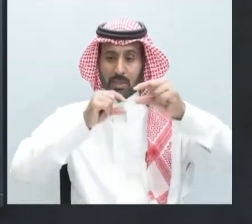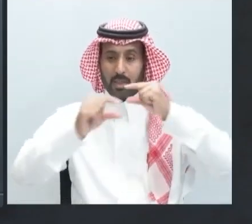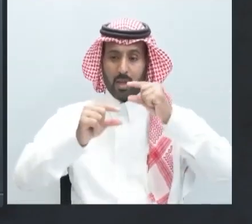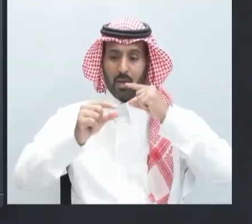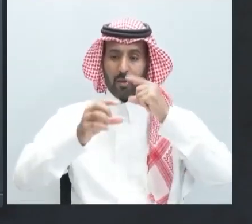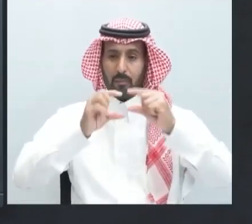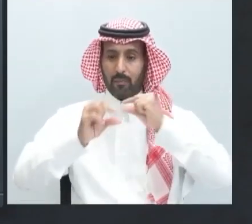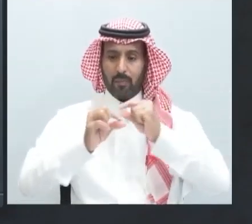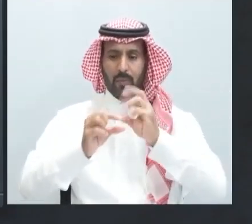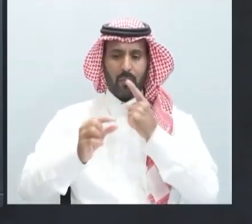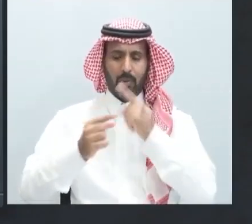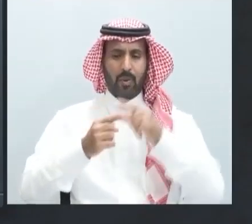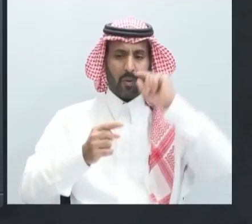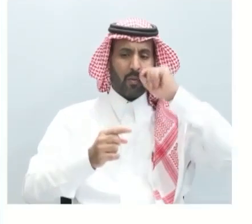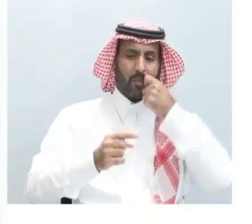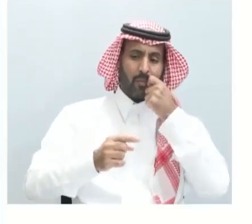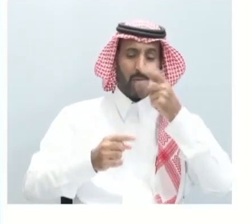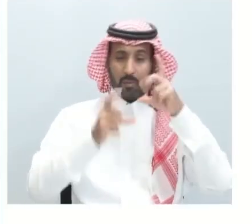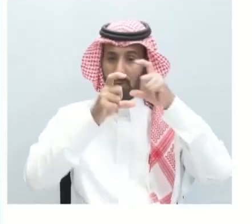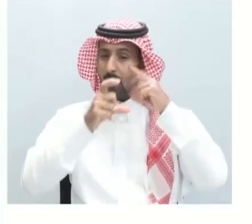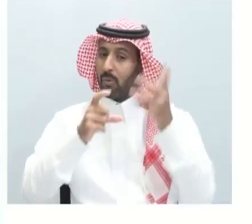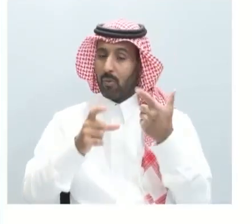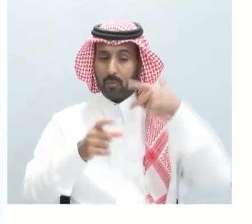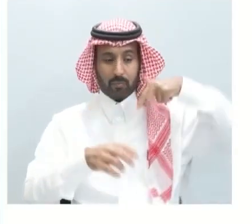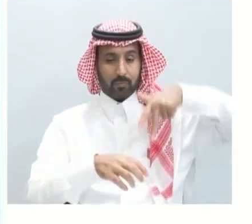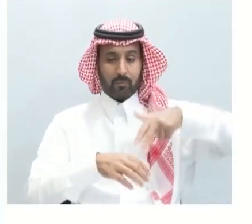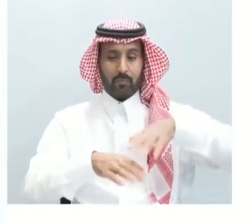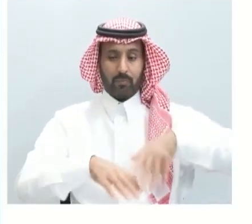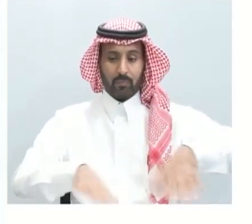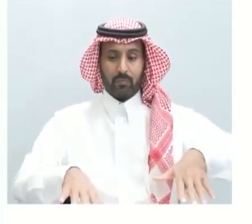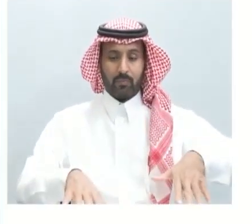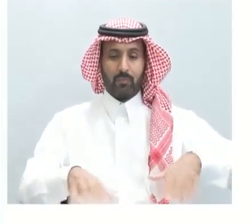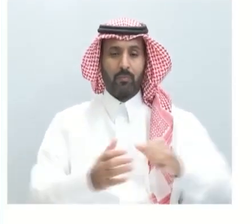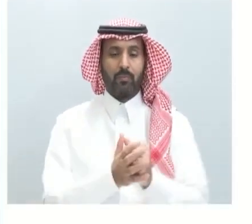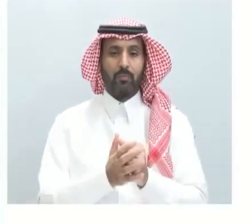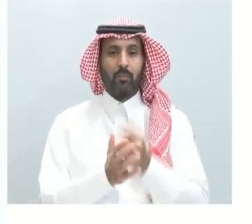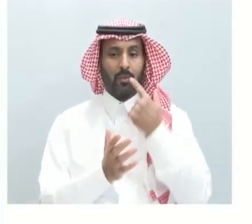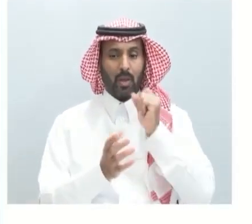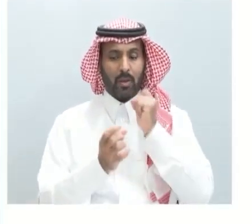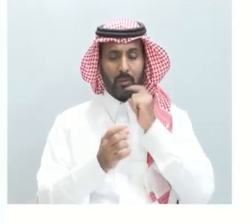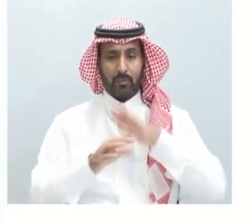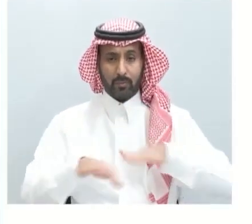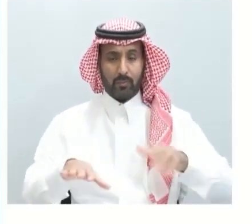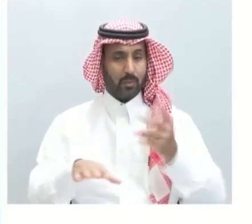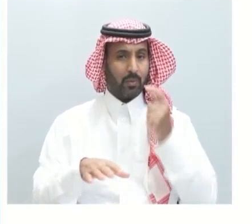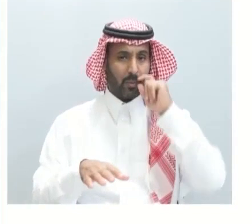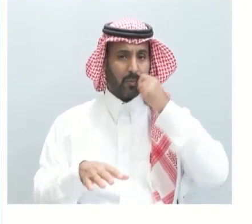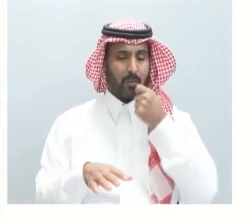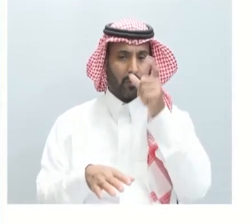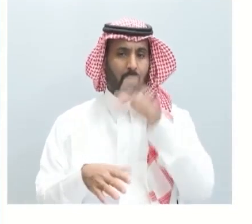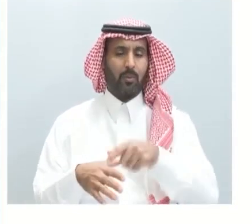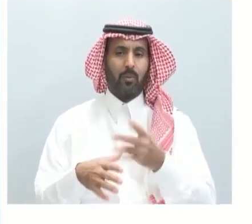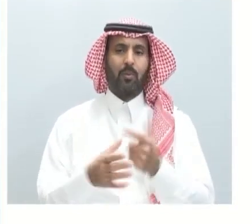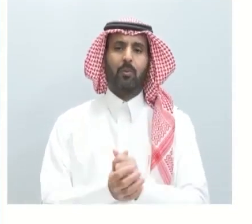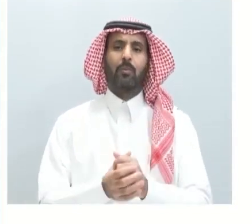so who is the man in the picture who is in the man in the picture just try to guess